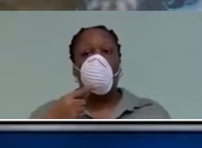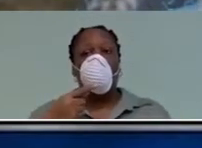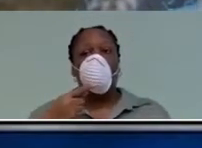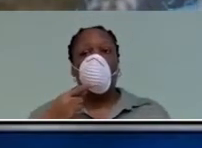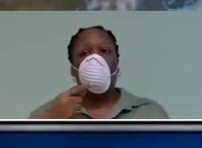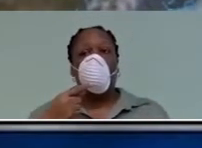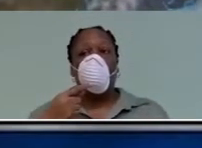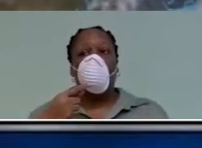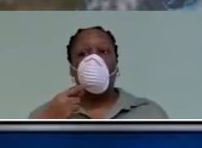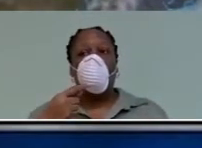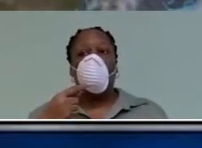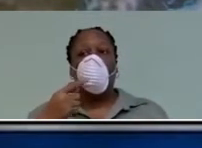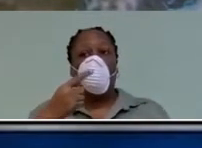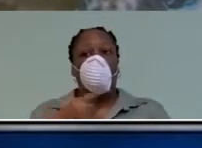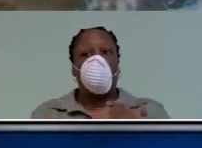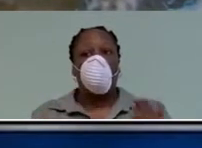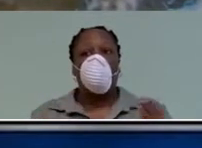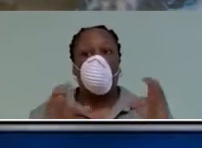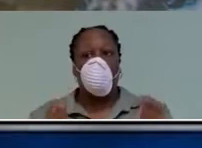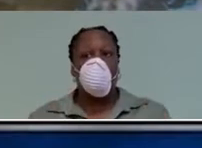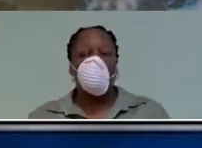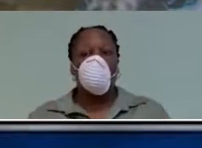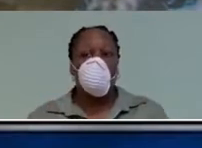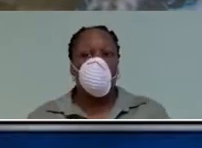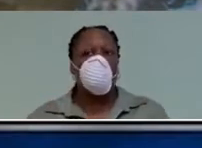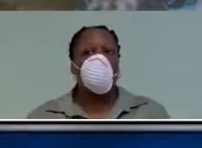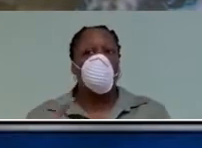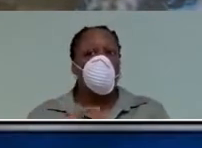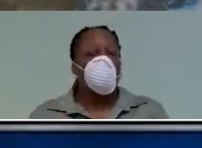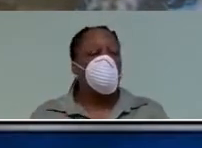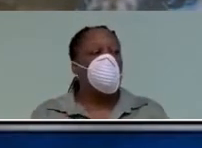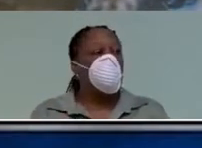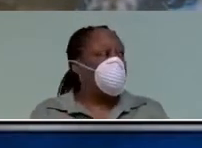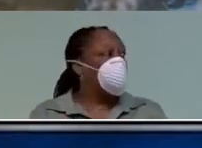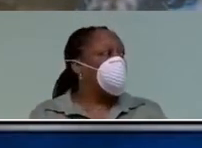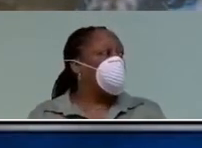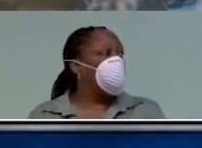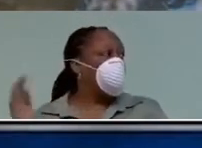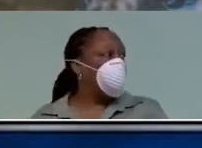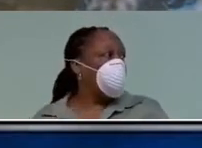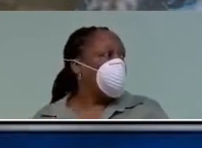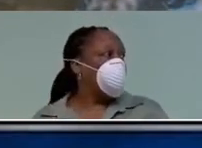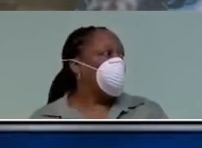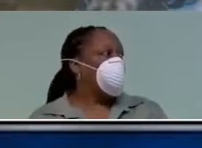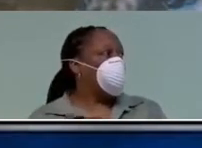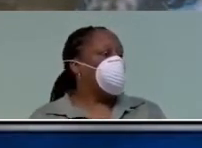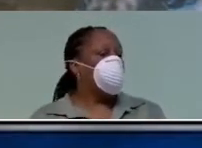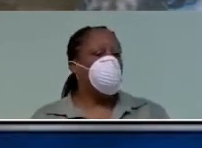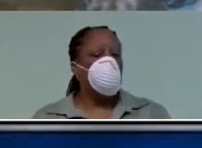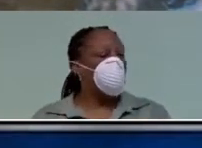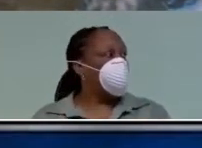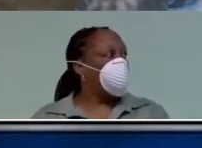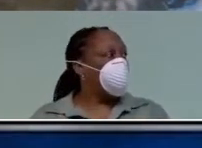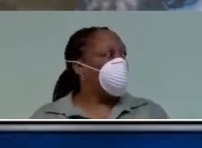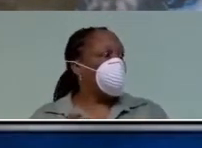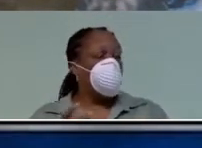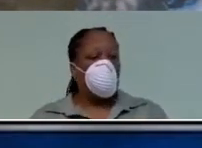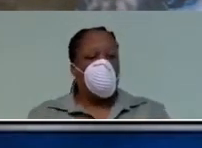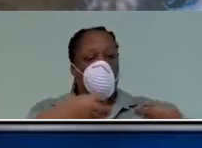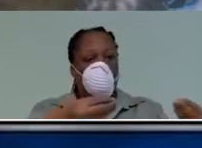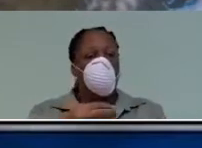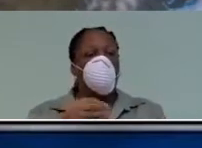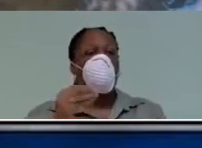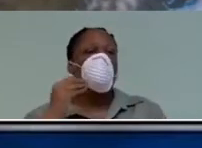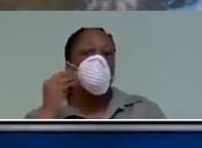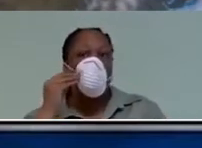our major food distributors that can work in possibility of deliveries online, those kind of options. These take time, but when